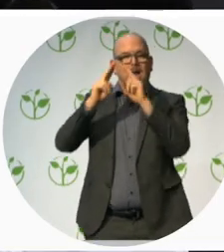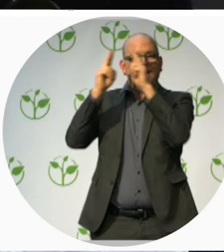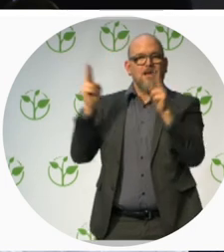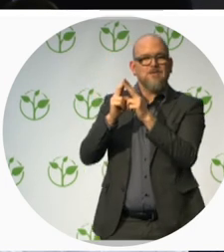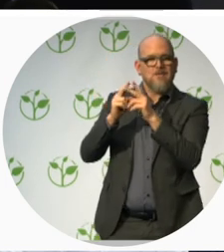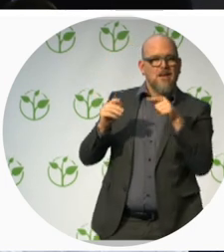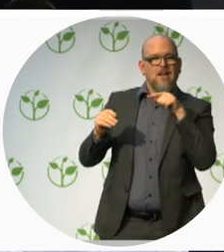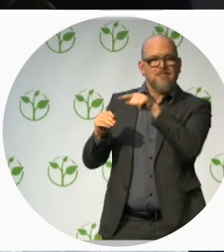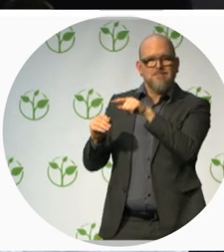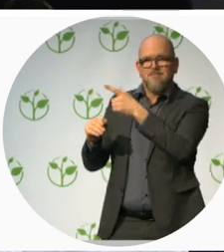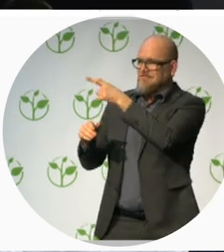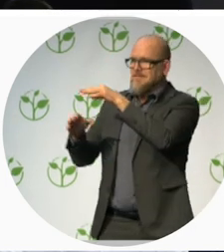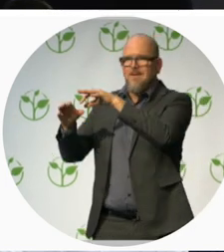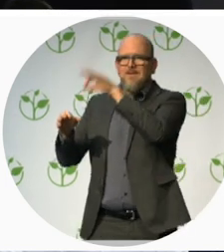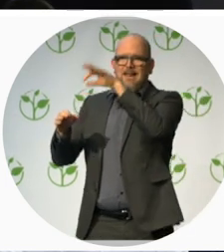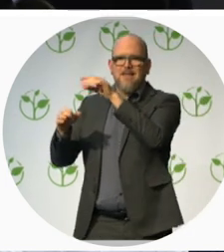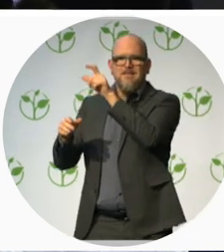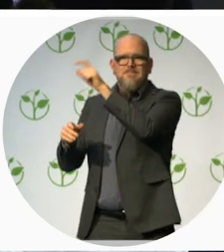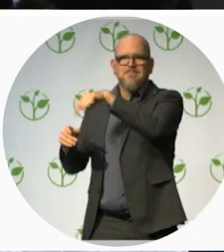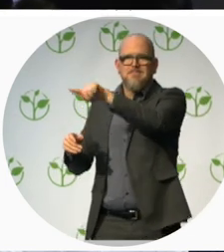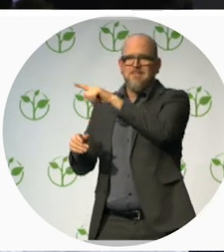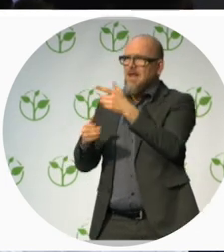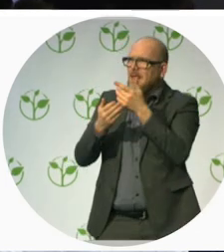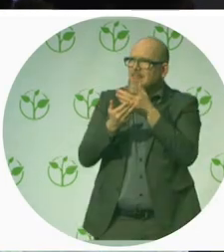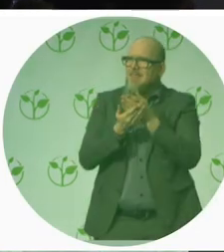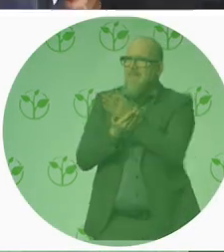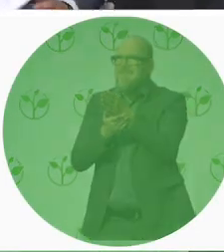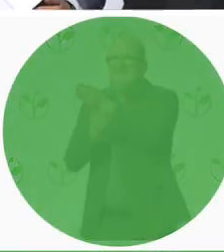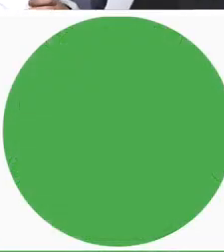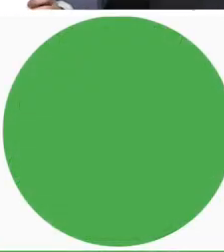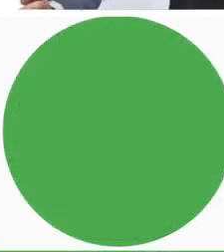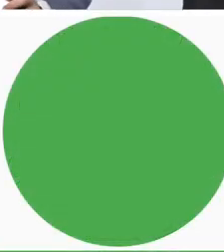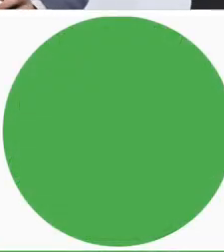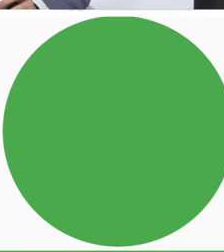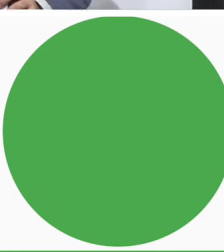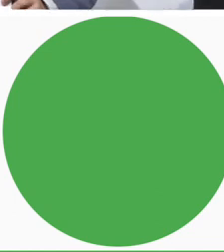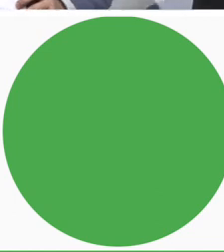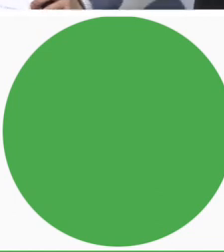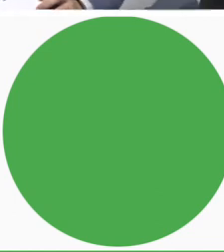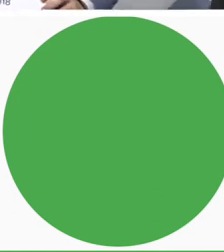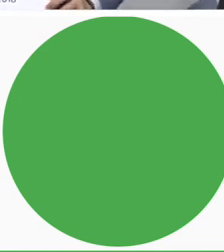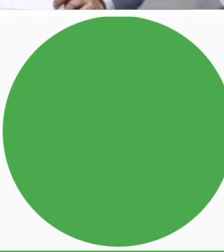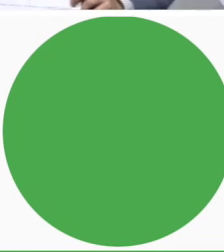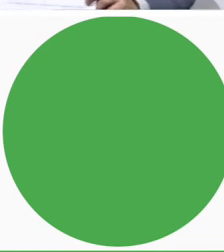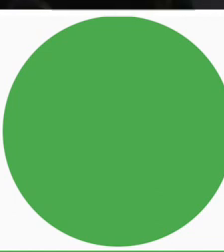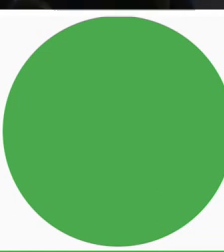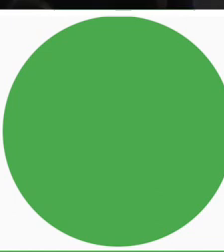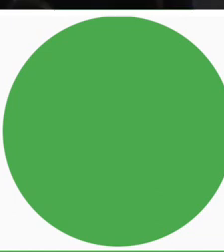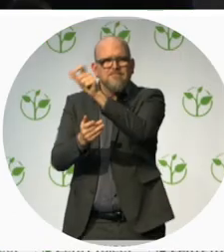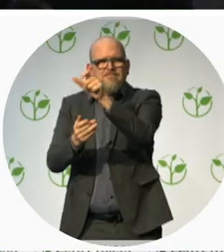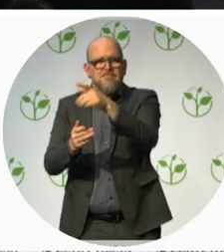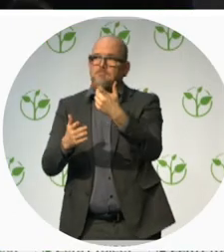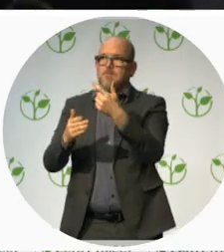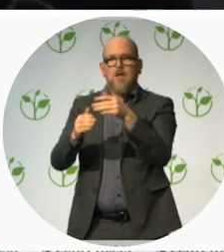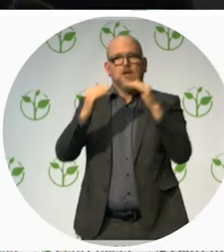It was approved as the first open standard for indoor audio navigation by the International Telecommunication Union, a United